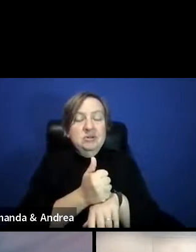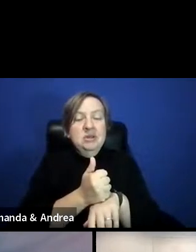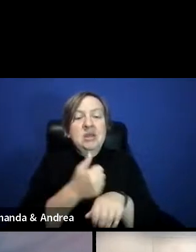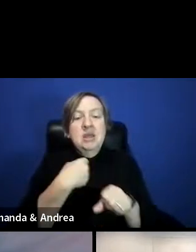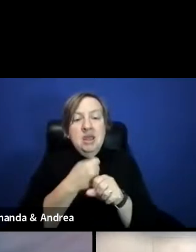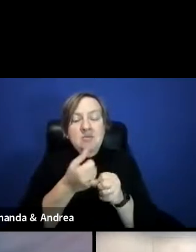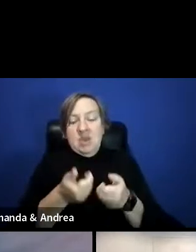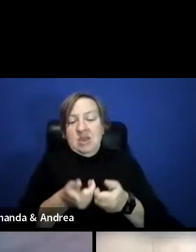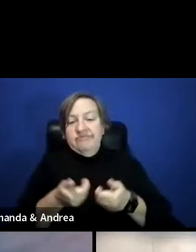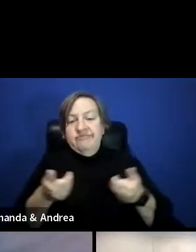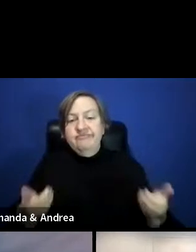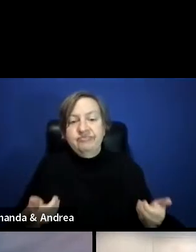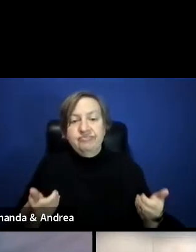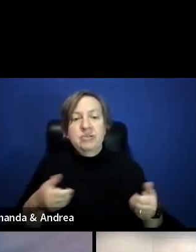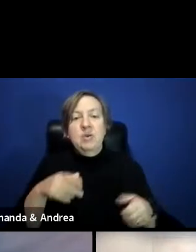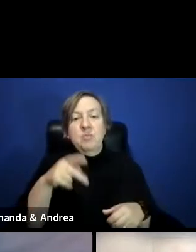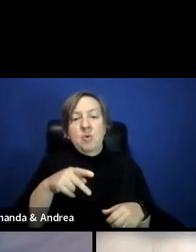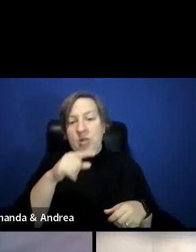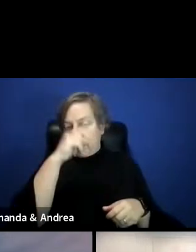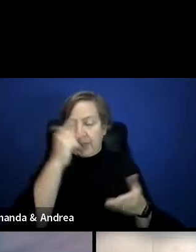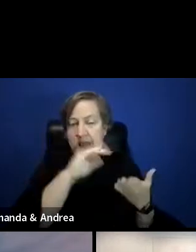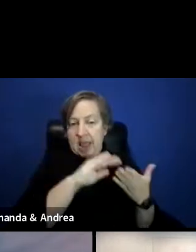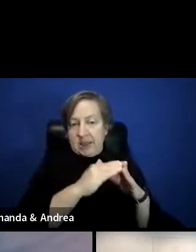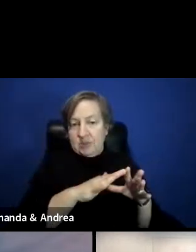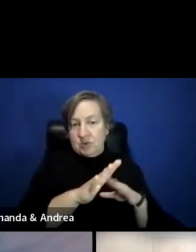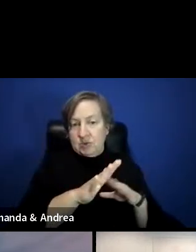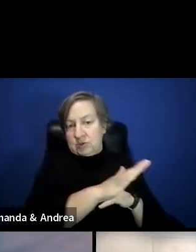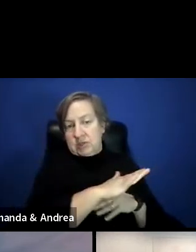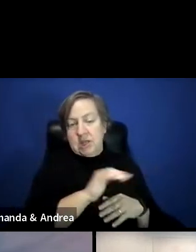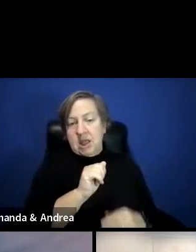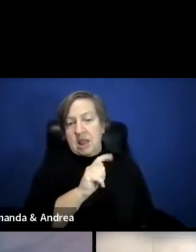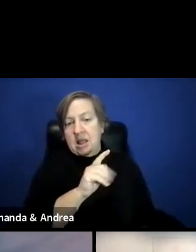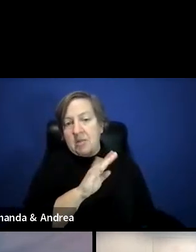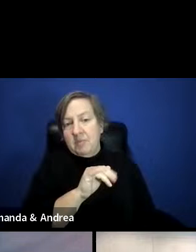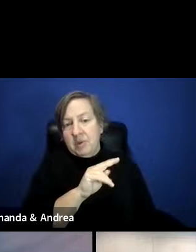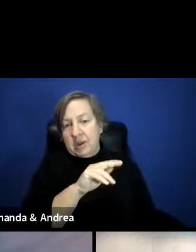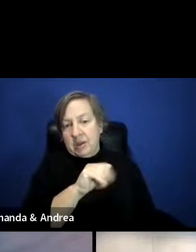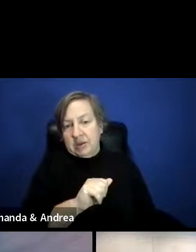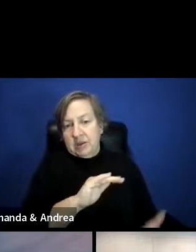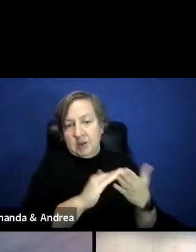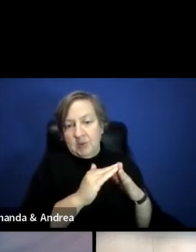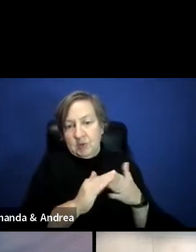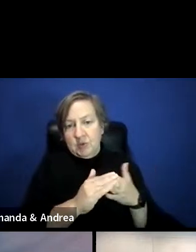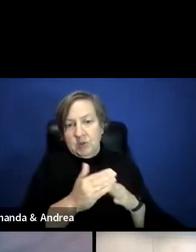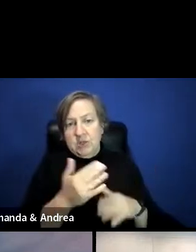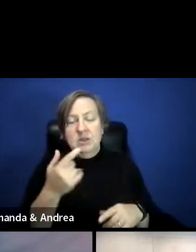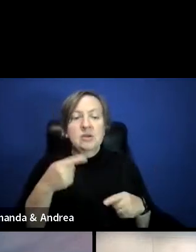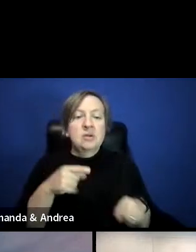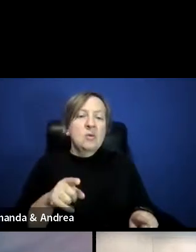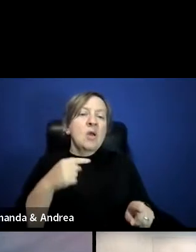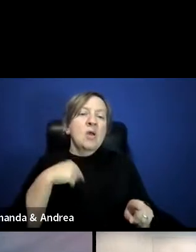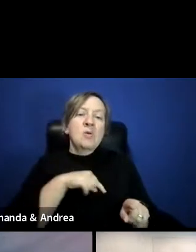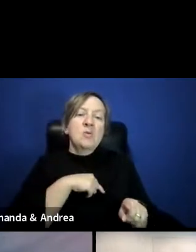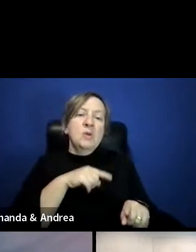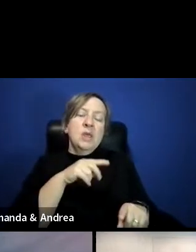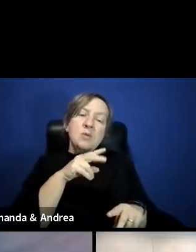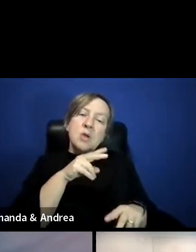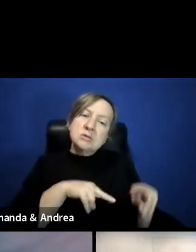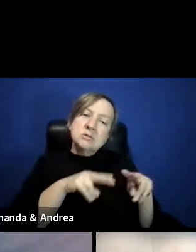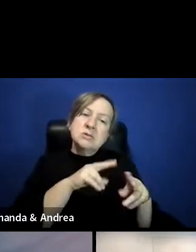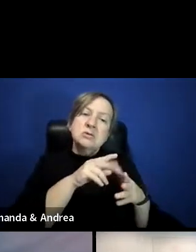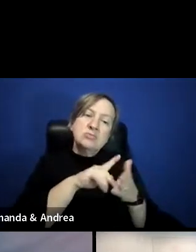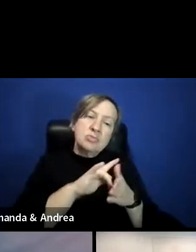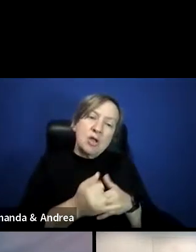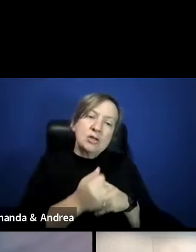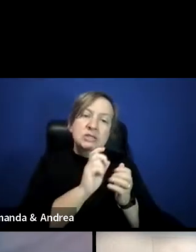and displaced Portland's Black community, the historic Albina community. And so as we were going through our project design and the